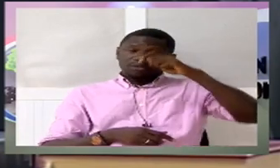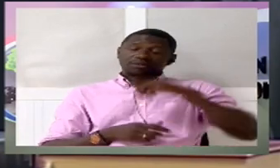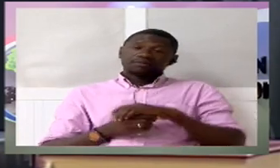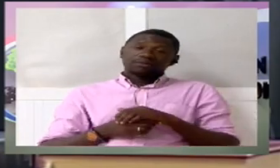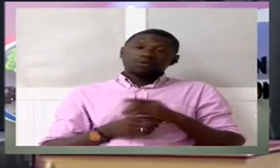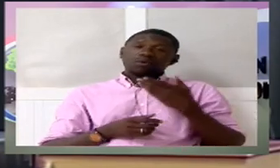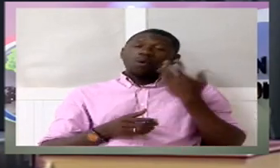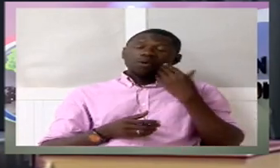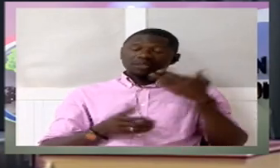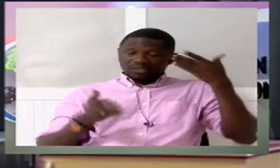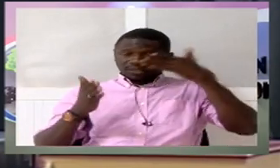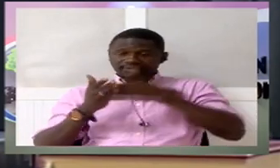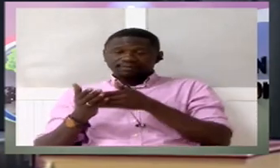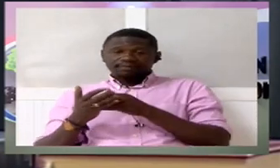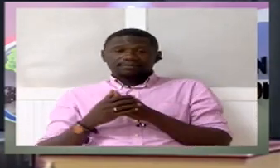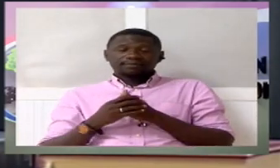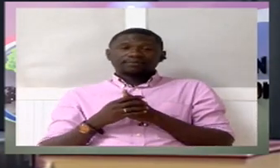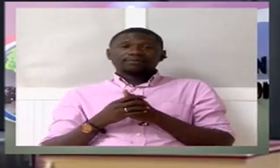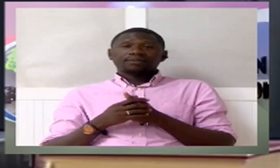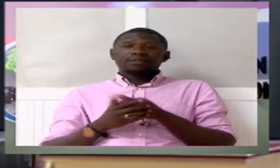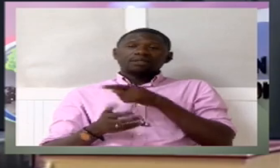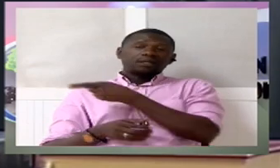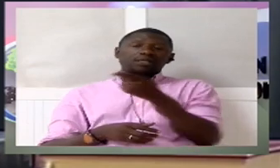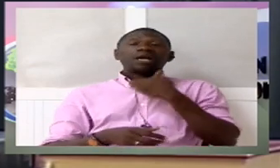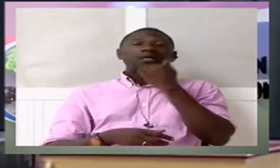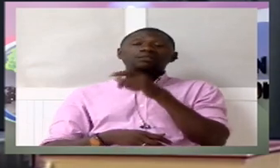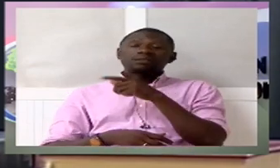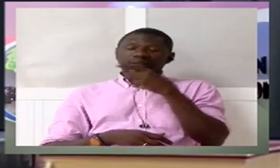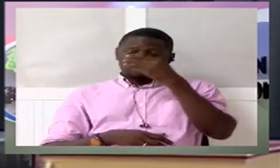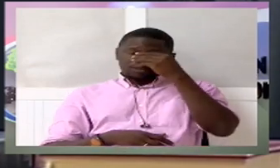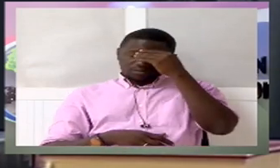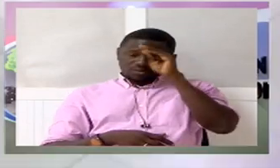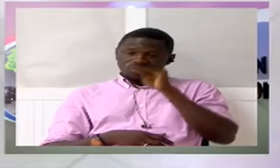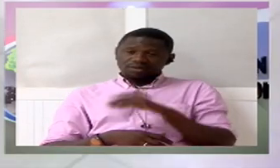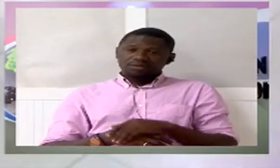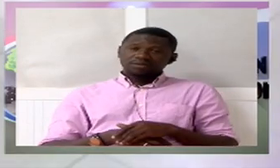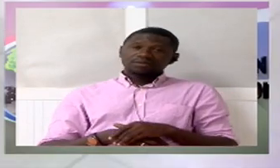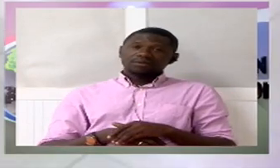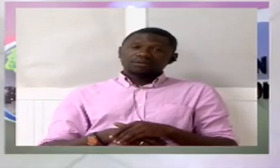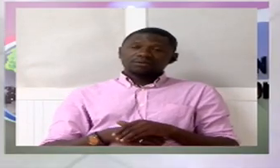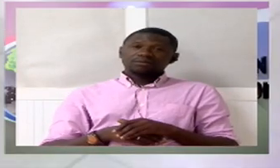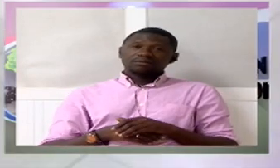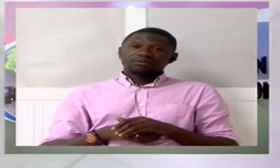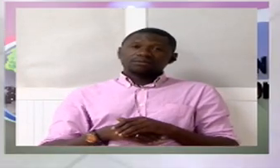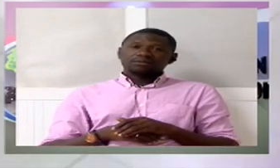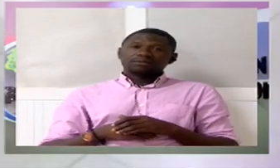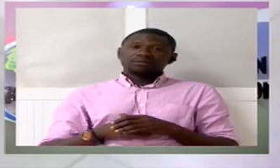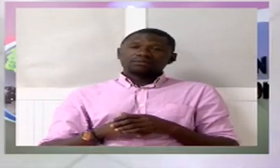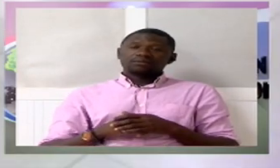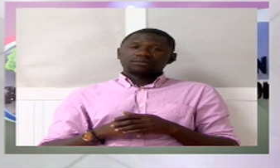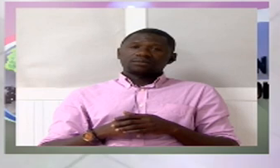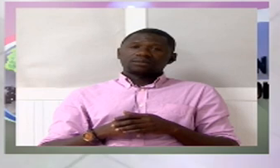futaraji. When we got there. Ya ni ninka. They asked him. Kaya foi fa mai cordal seba